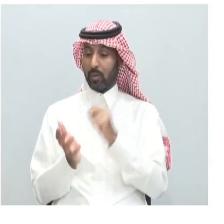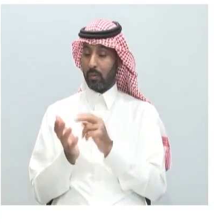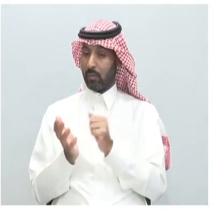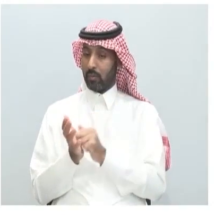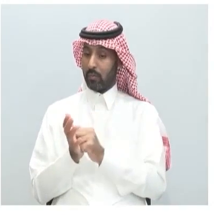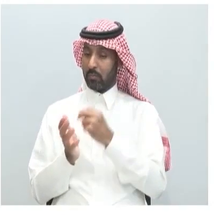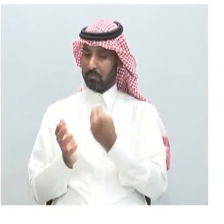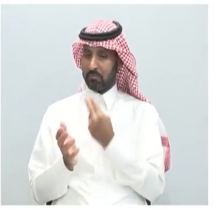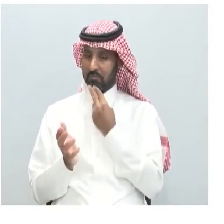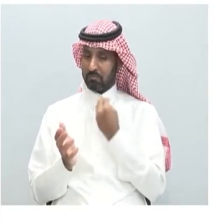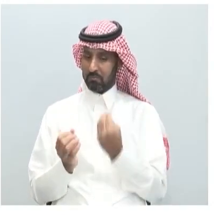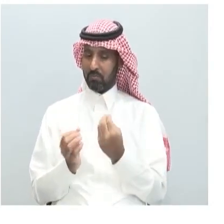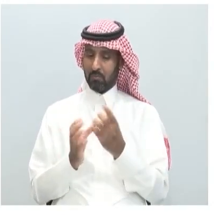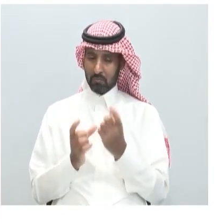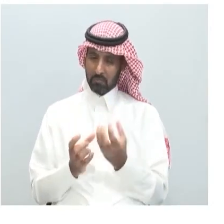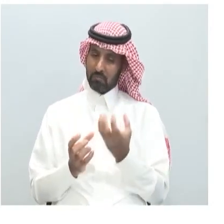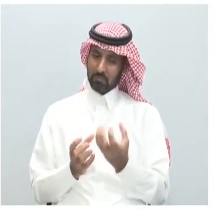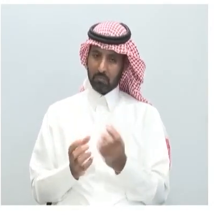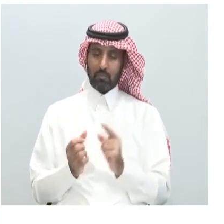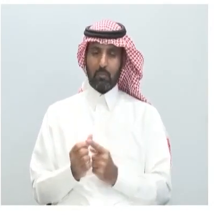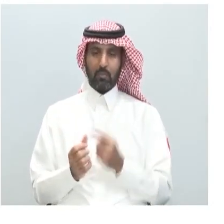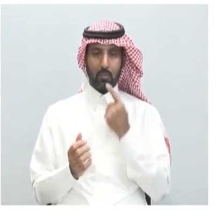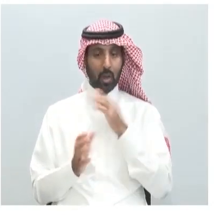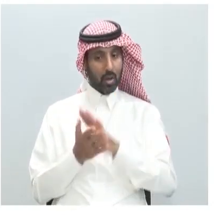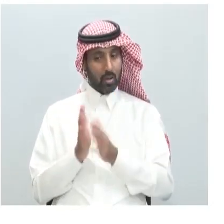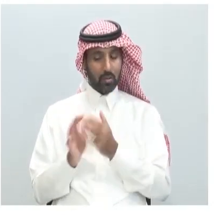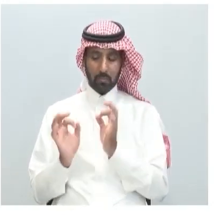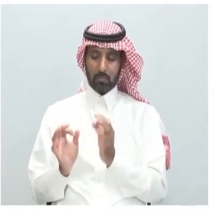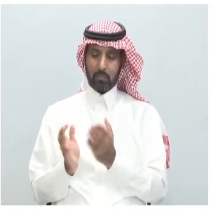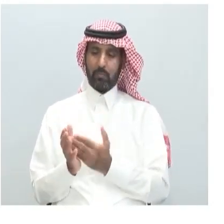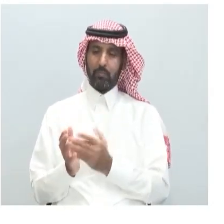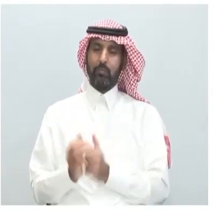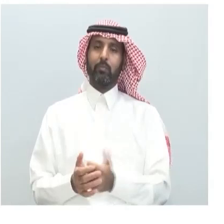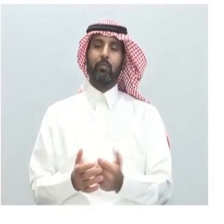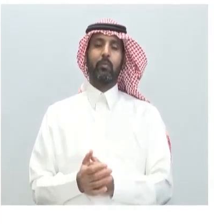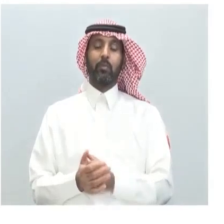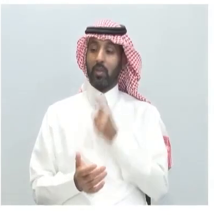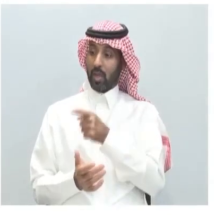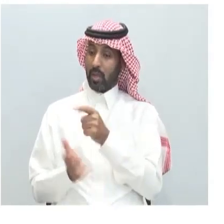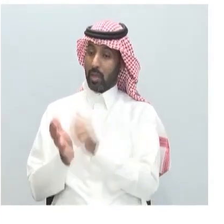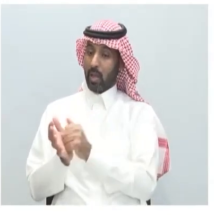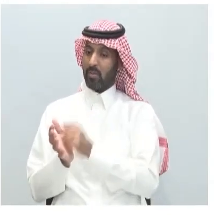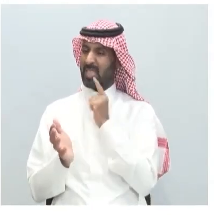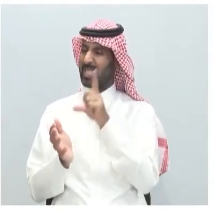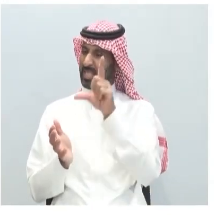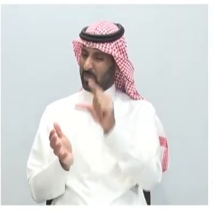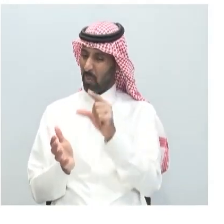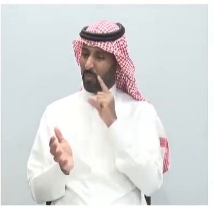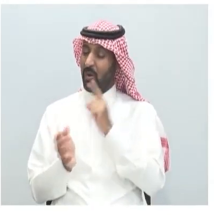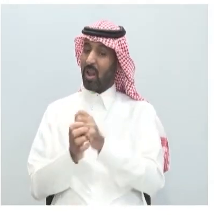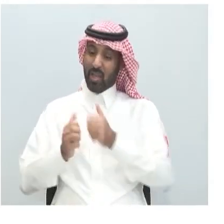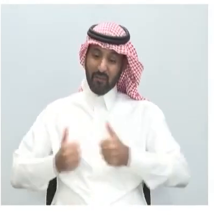is clean enough. The house is clean enough, so stop cleaning now. That house is small for a family of